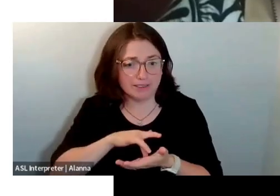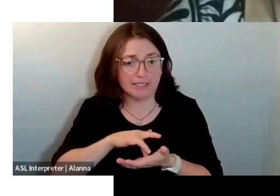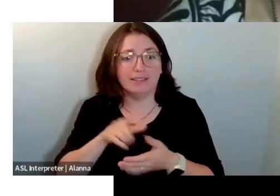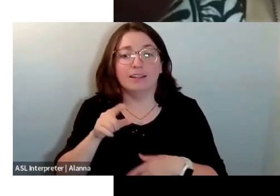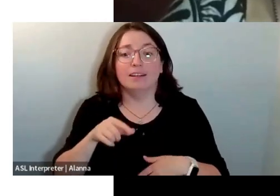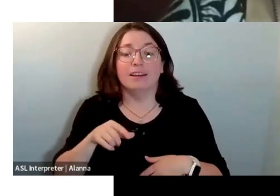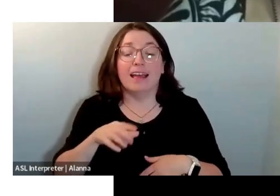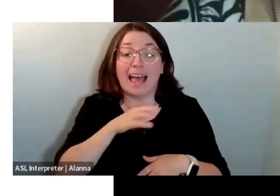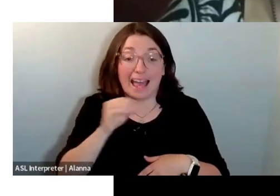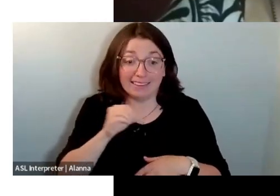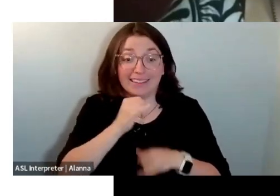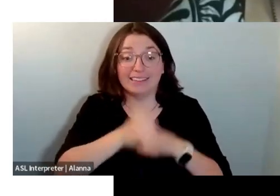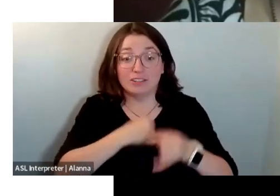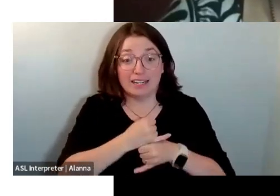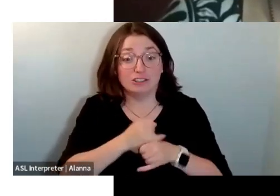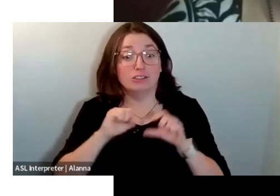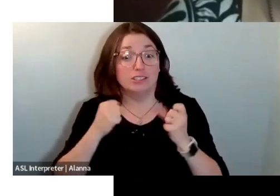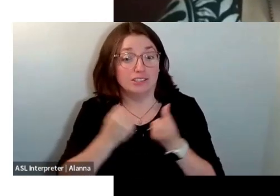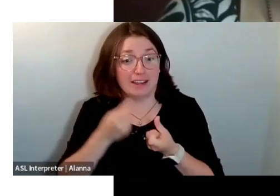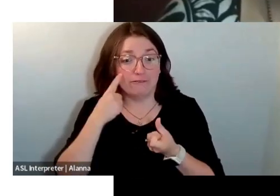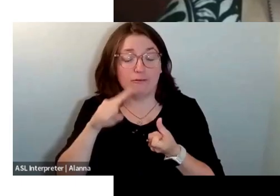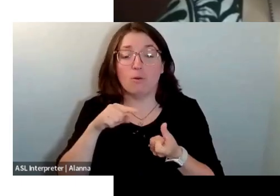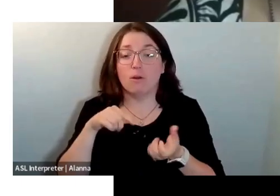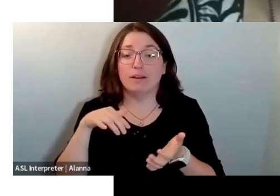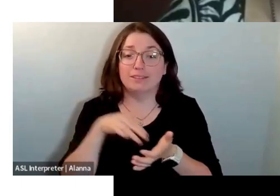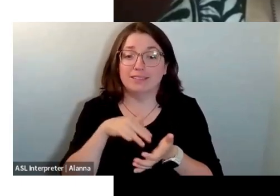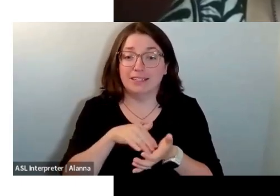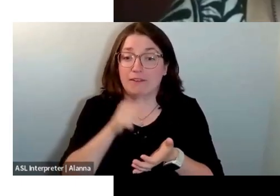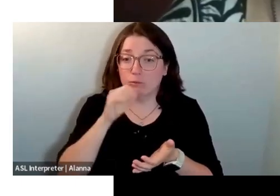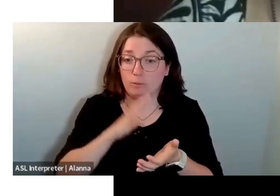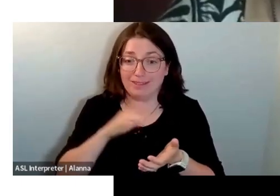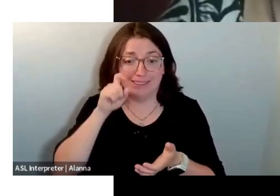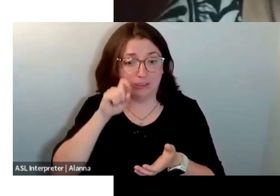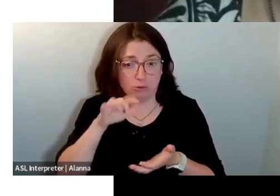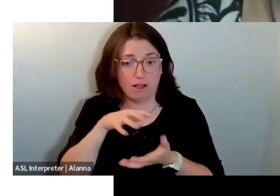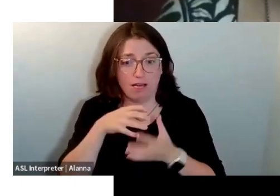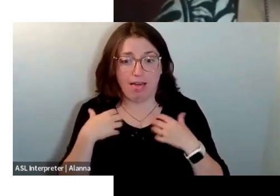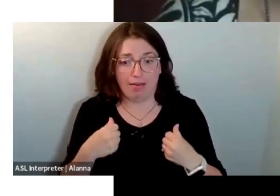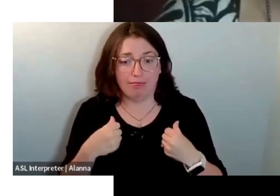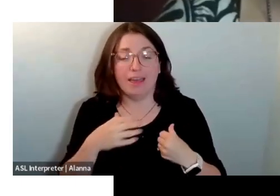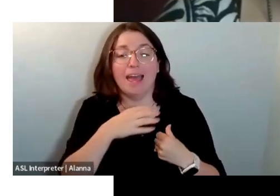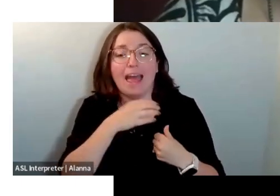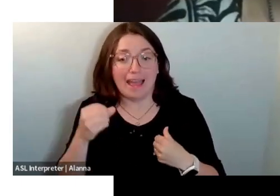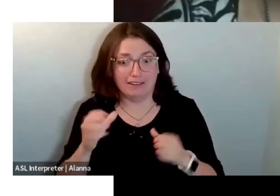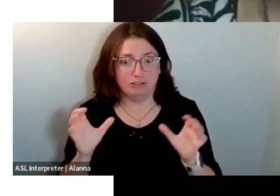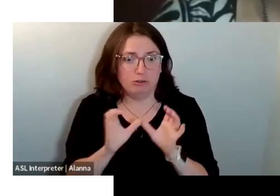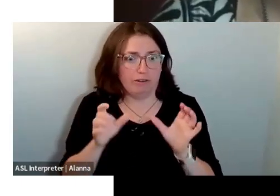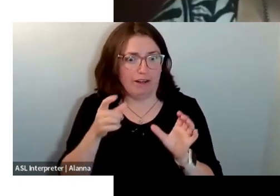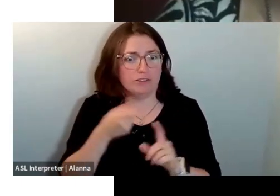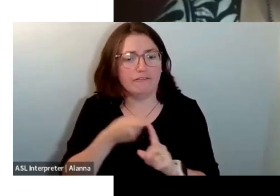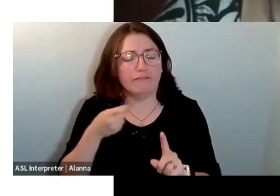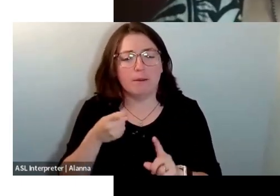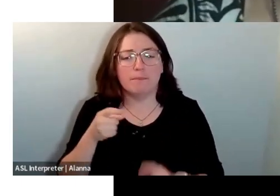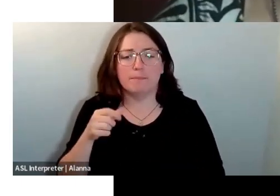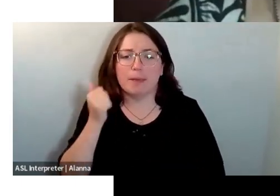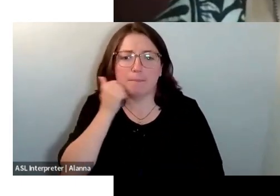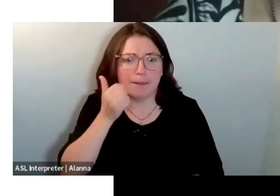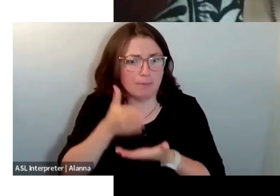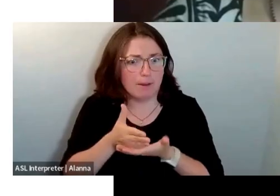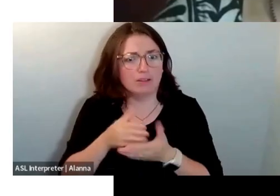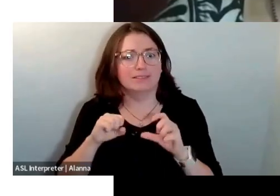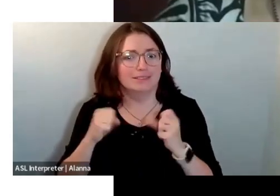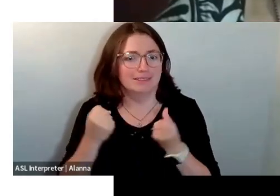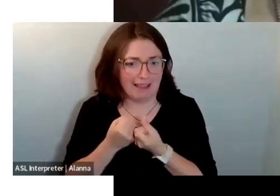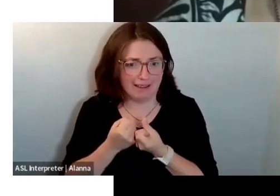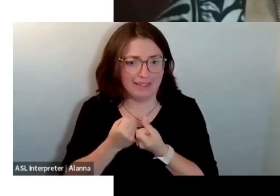and certification from the Menopause Society as a menopause practitioner. She's very impressive, if you can't tell. She is